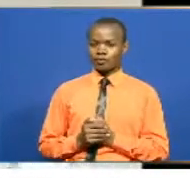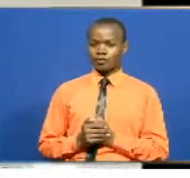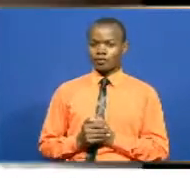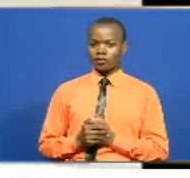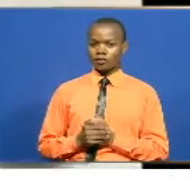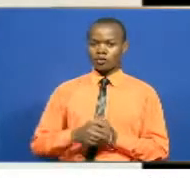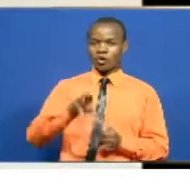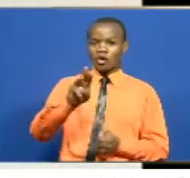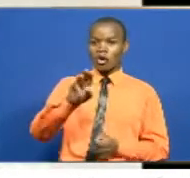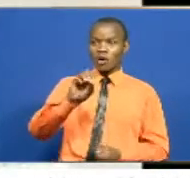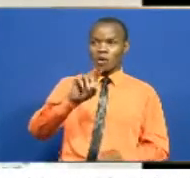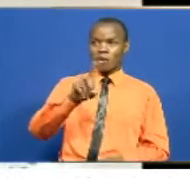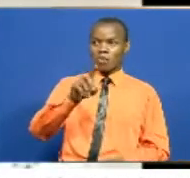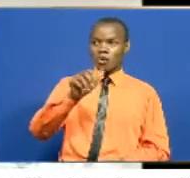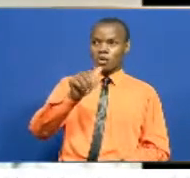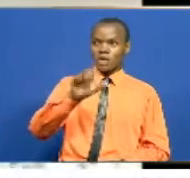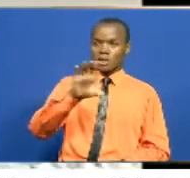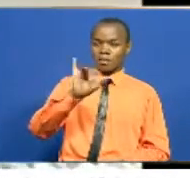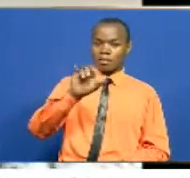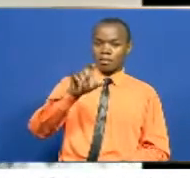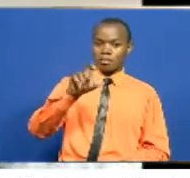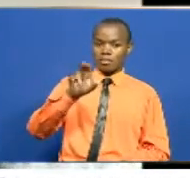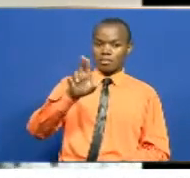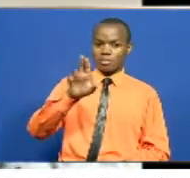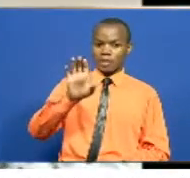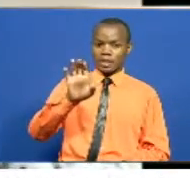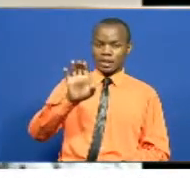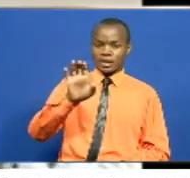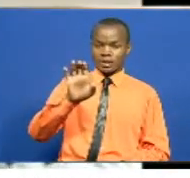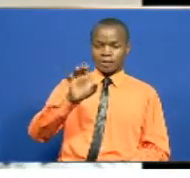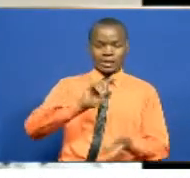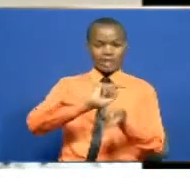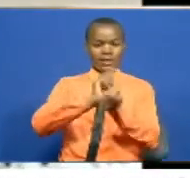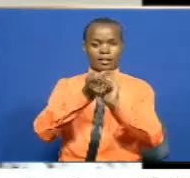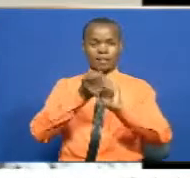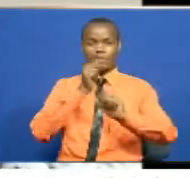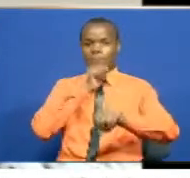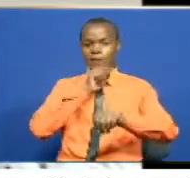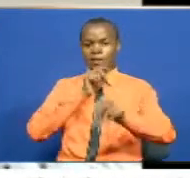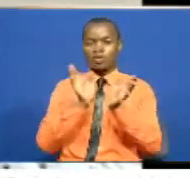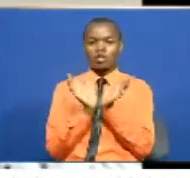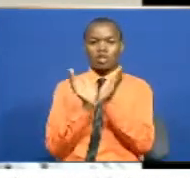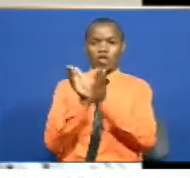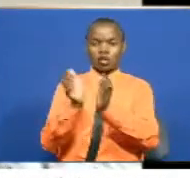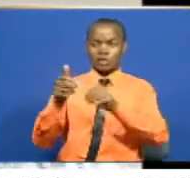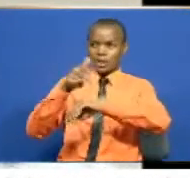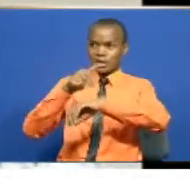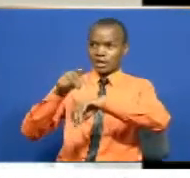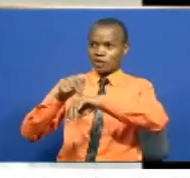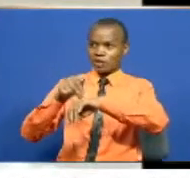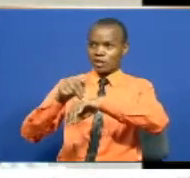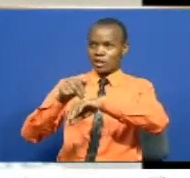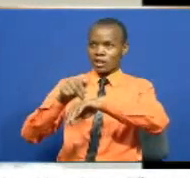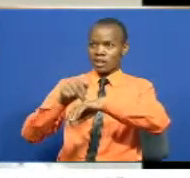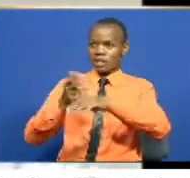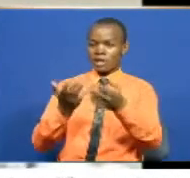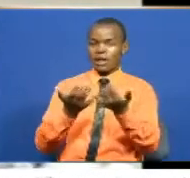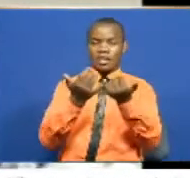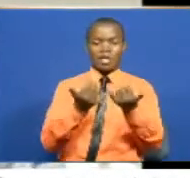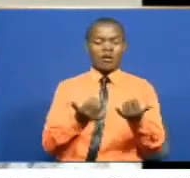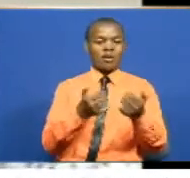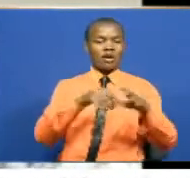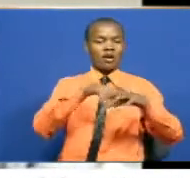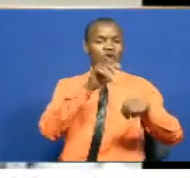Mozambique decided to change the national coach. Milan Nakom, at this time, he decided to resign for